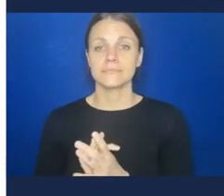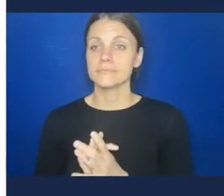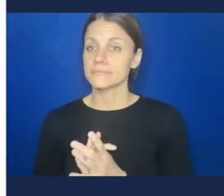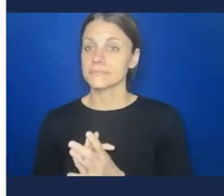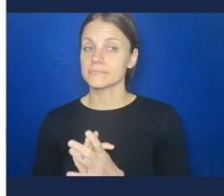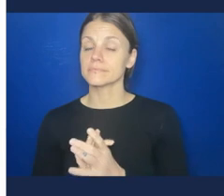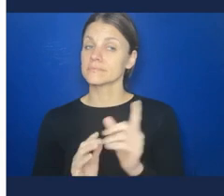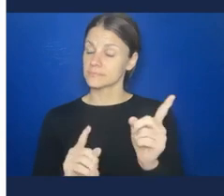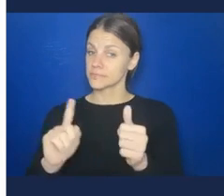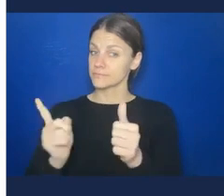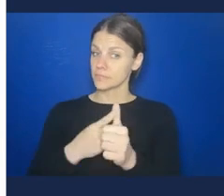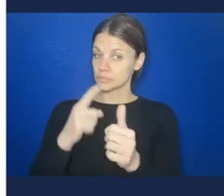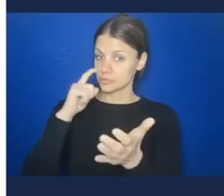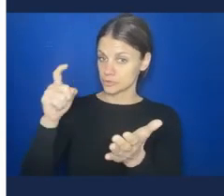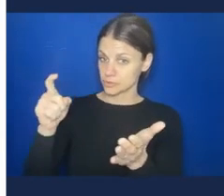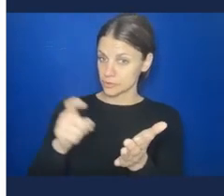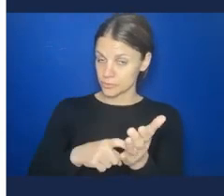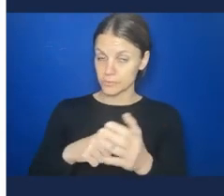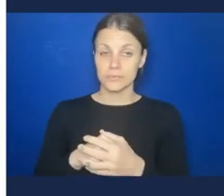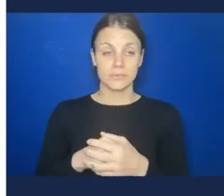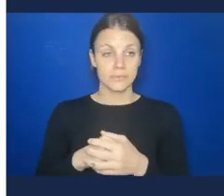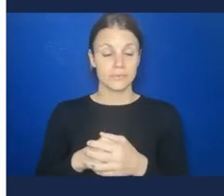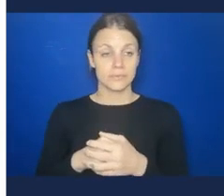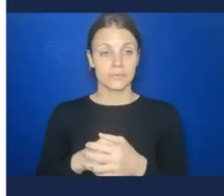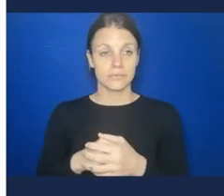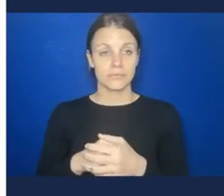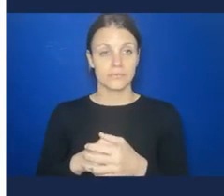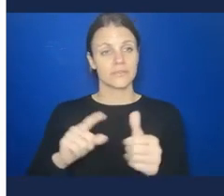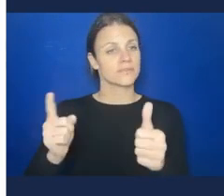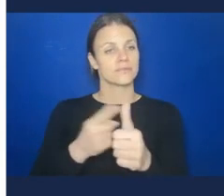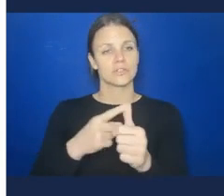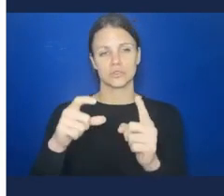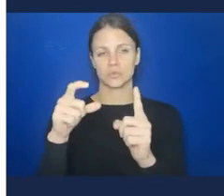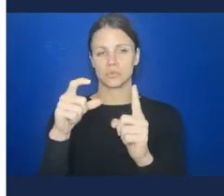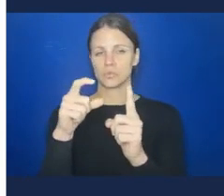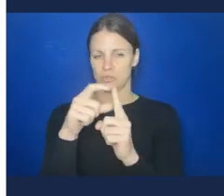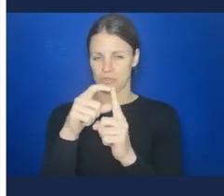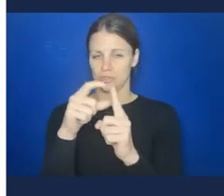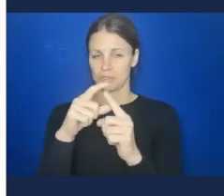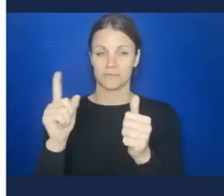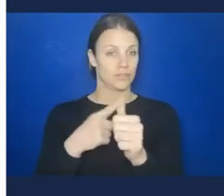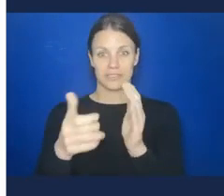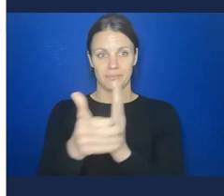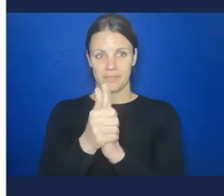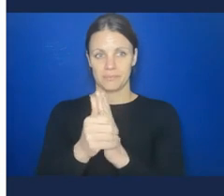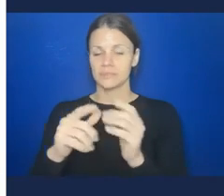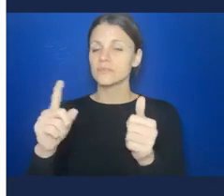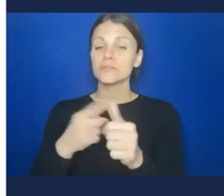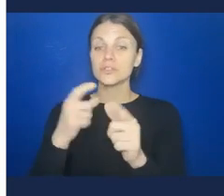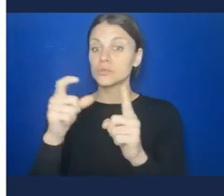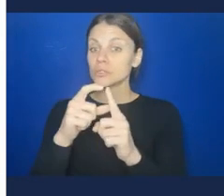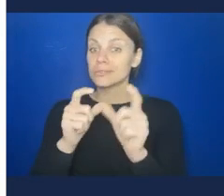The first thing you'll notice is the first word of the First Amendment, which is Congress.